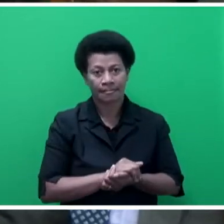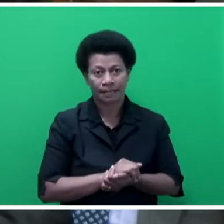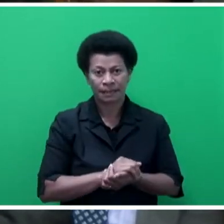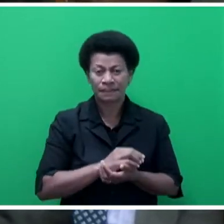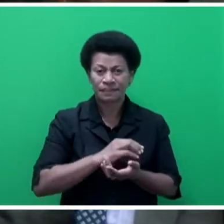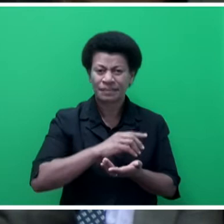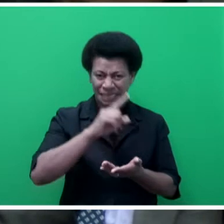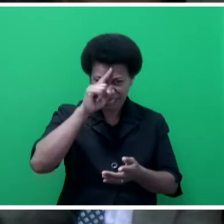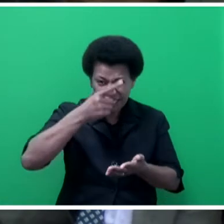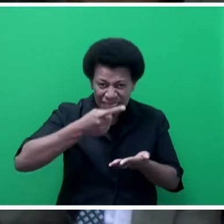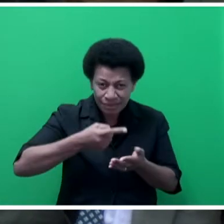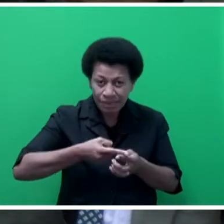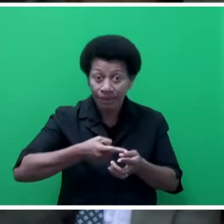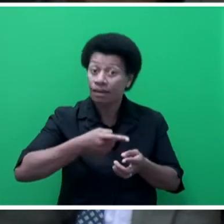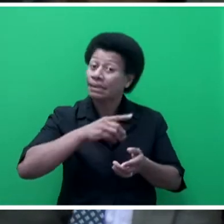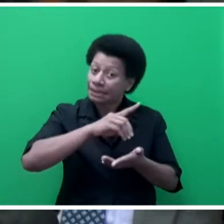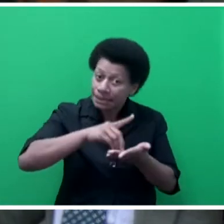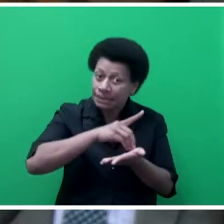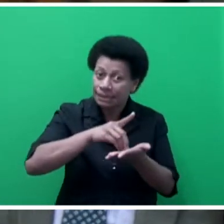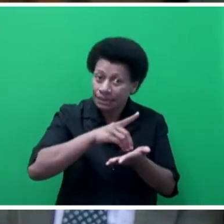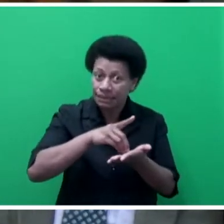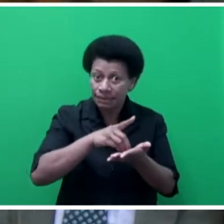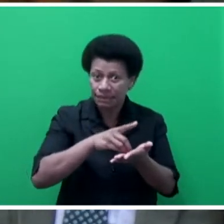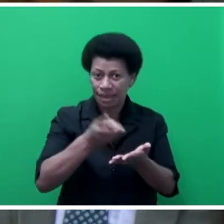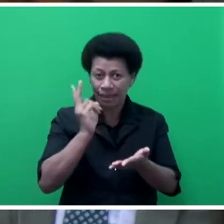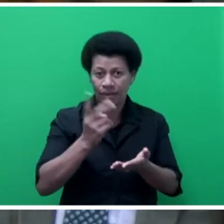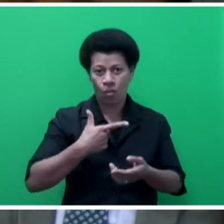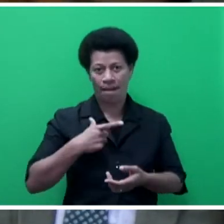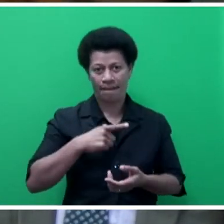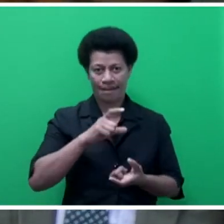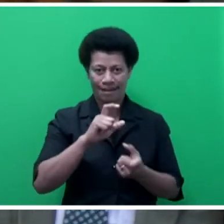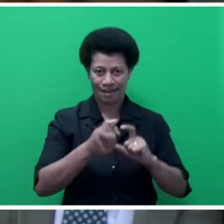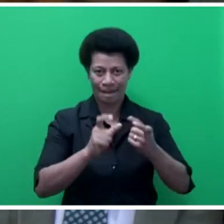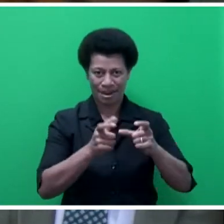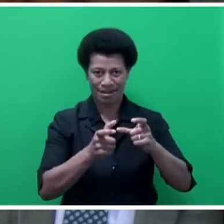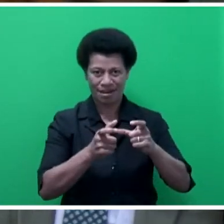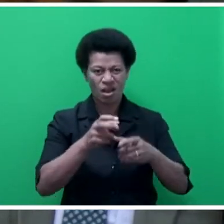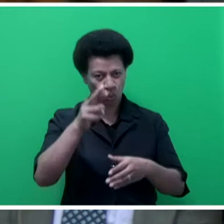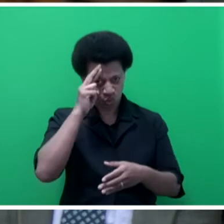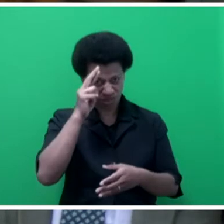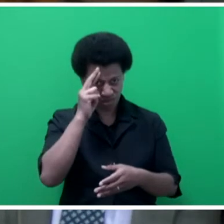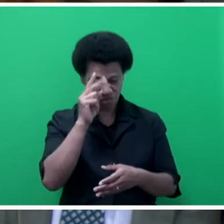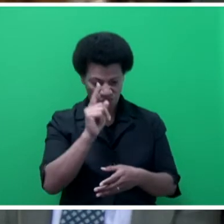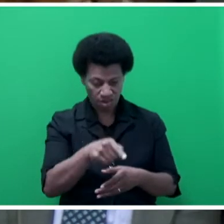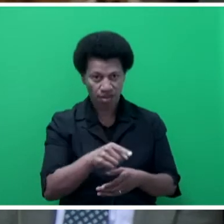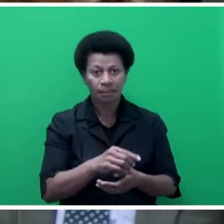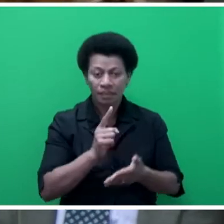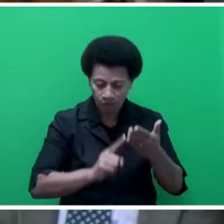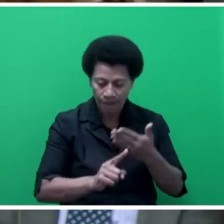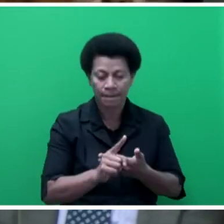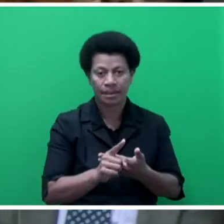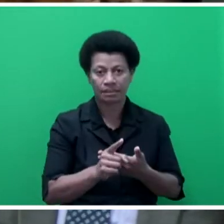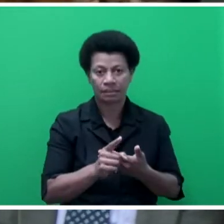outbreaks, as I've alluded to, is because they are climate sensitive. And naturally, we will have these cases,